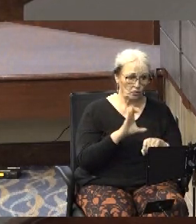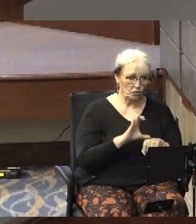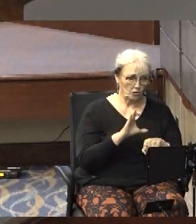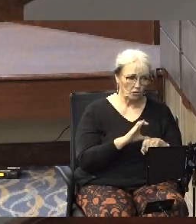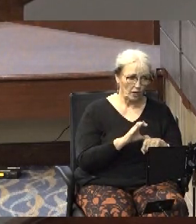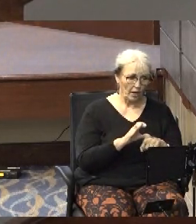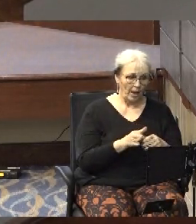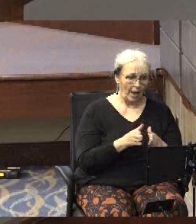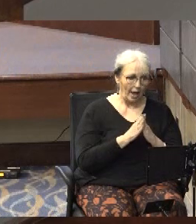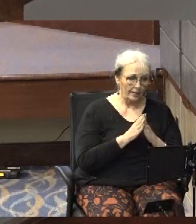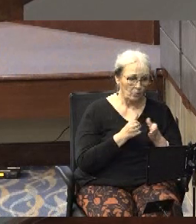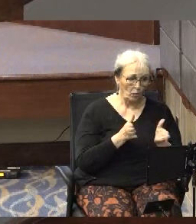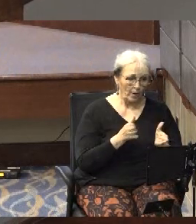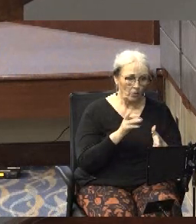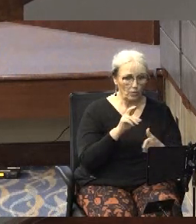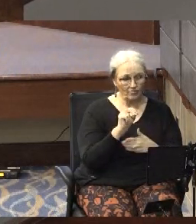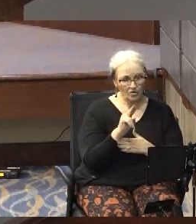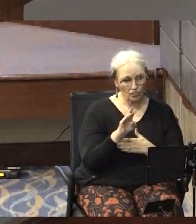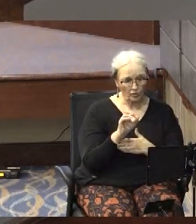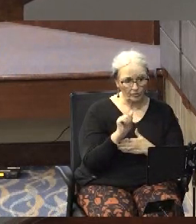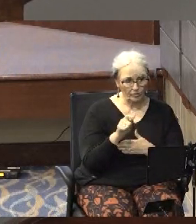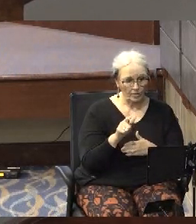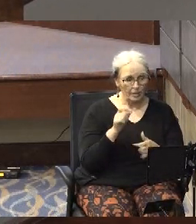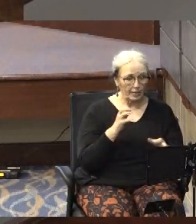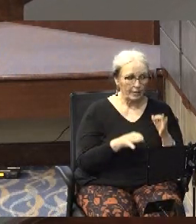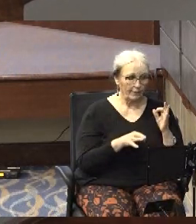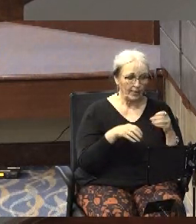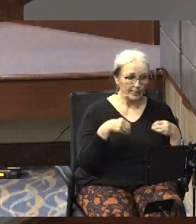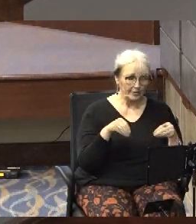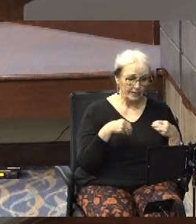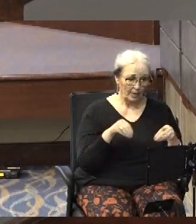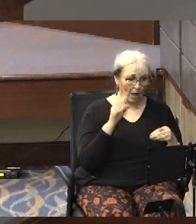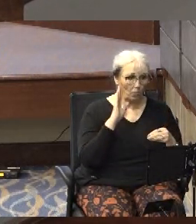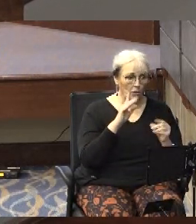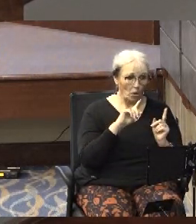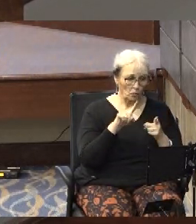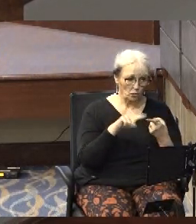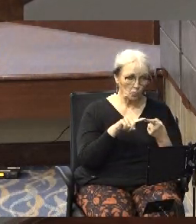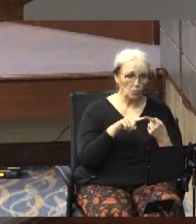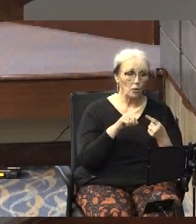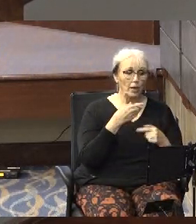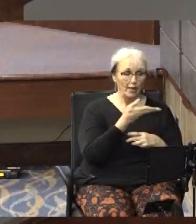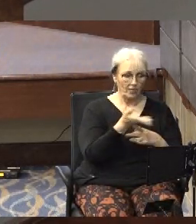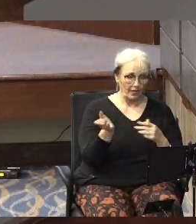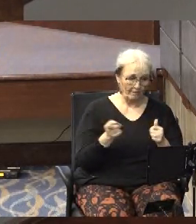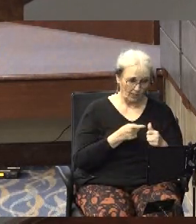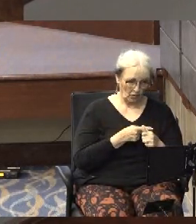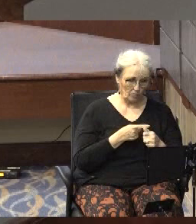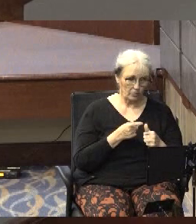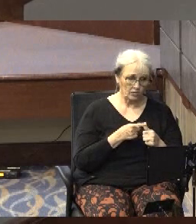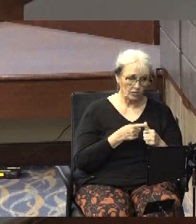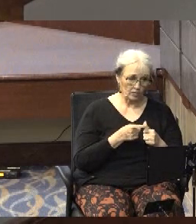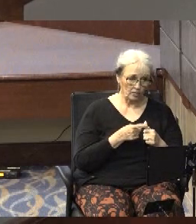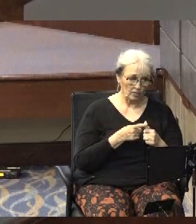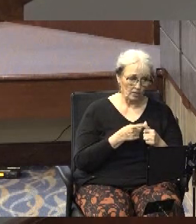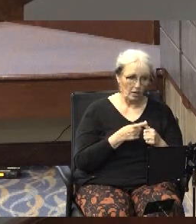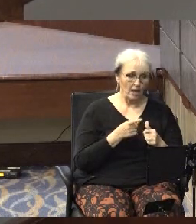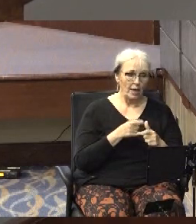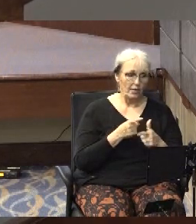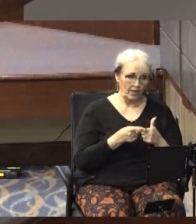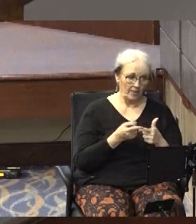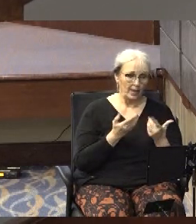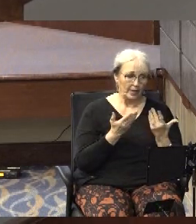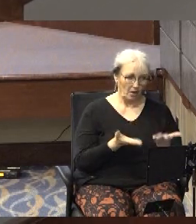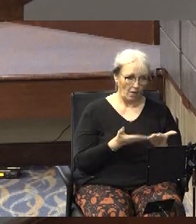refusal to the property, which means that when I decide to sell this property, I will go to them first, and they can, you know, offer to